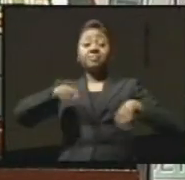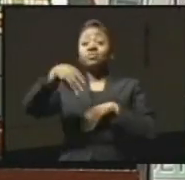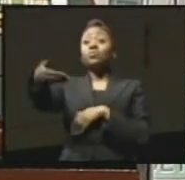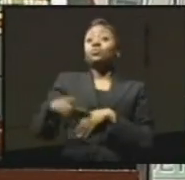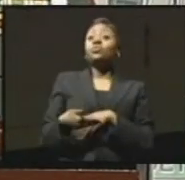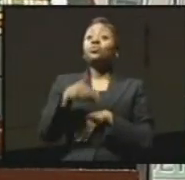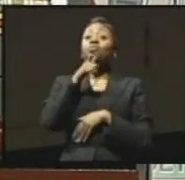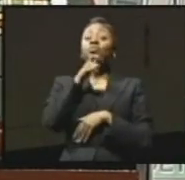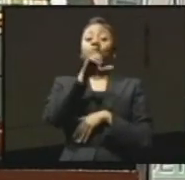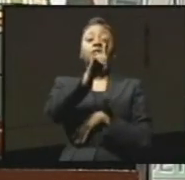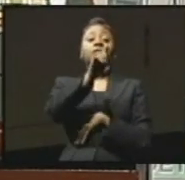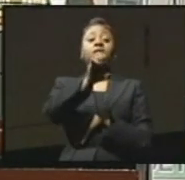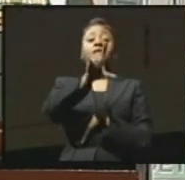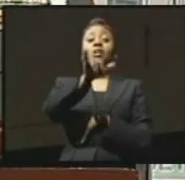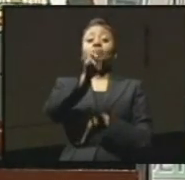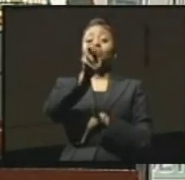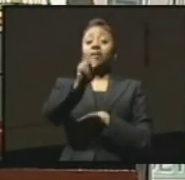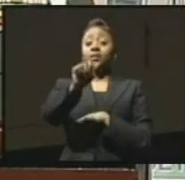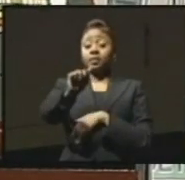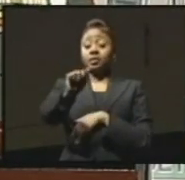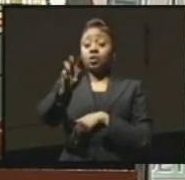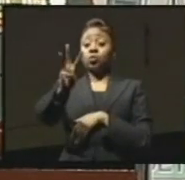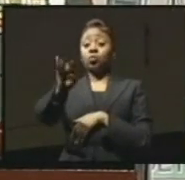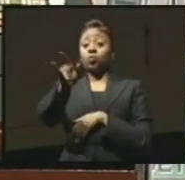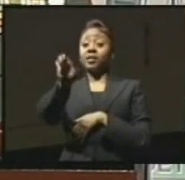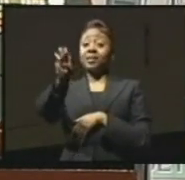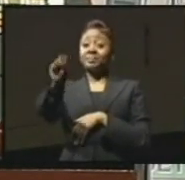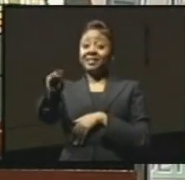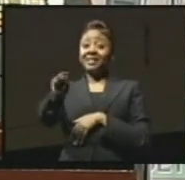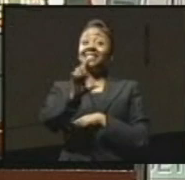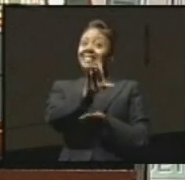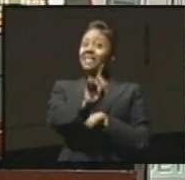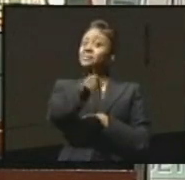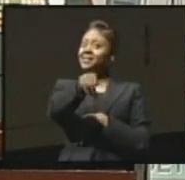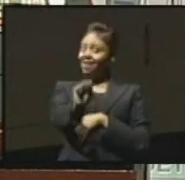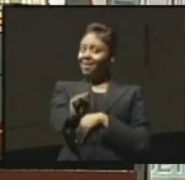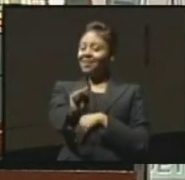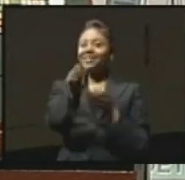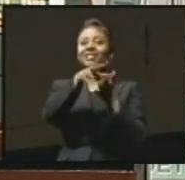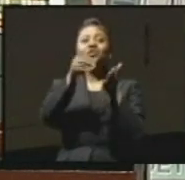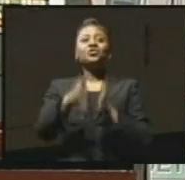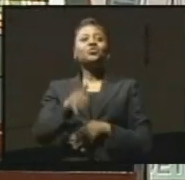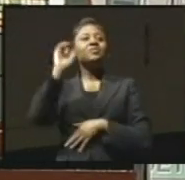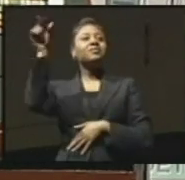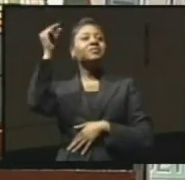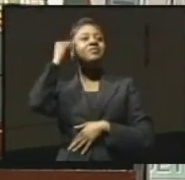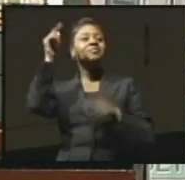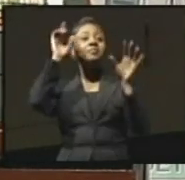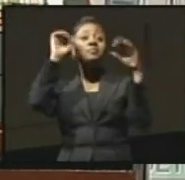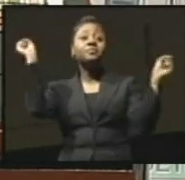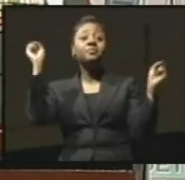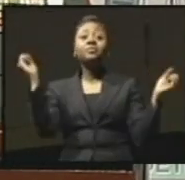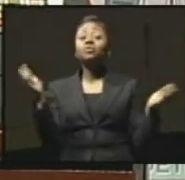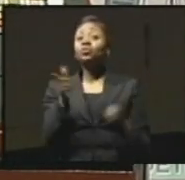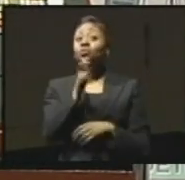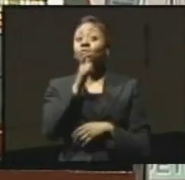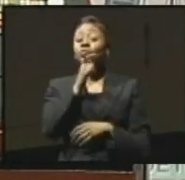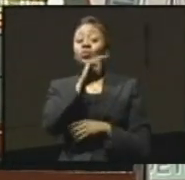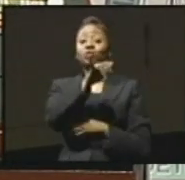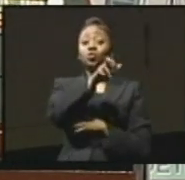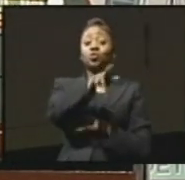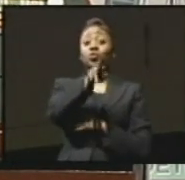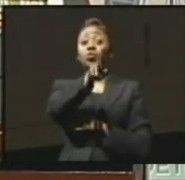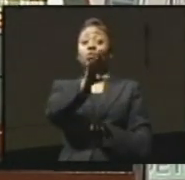DeLorean Williams, Denby High School student, DPS, Student Governmental President, Junior